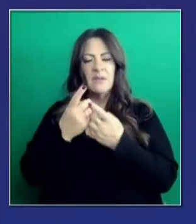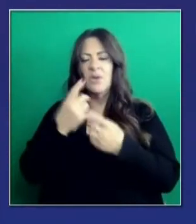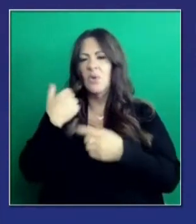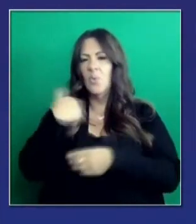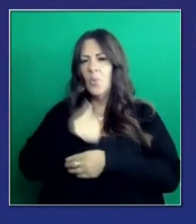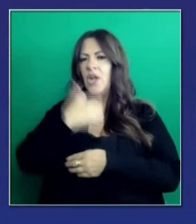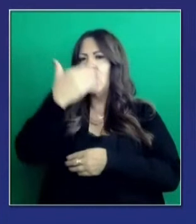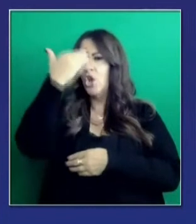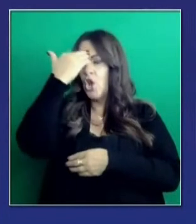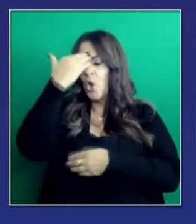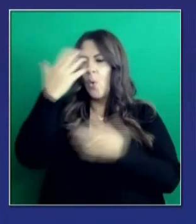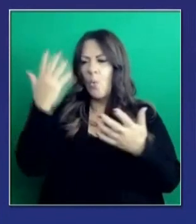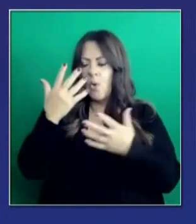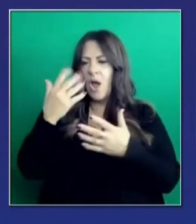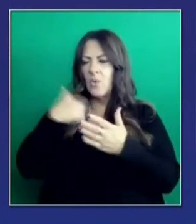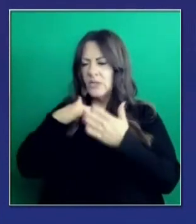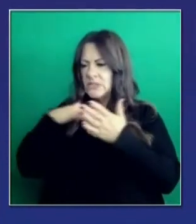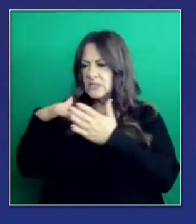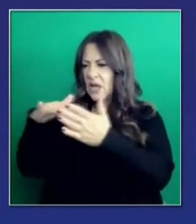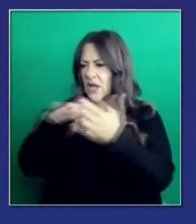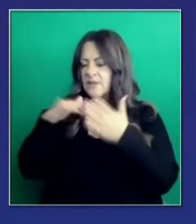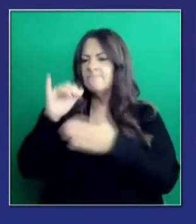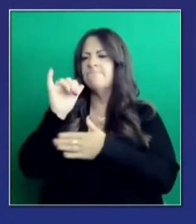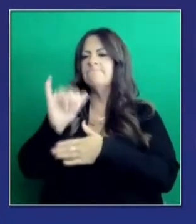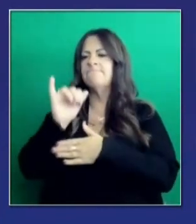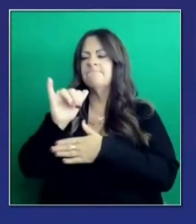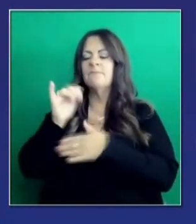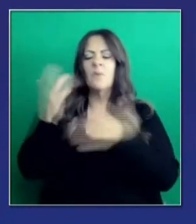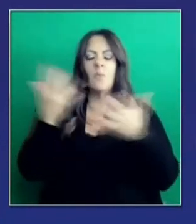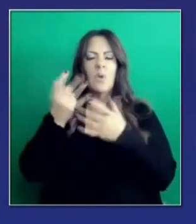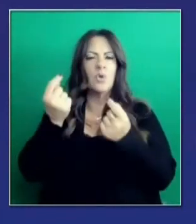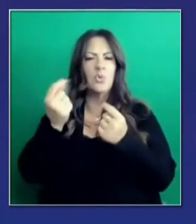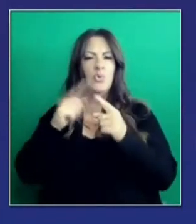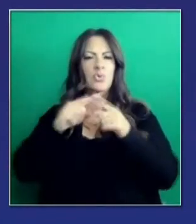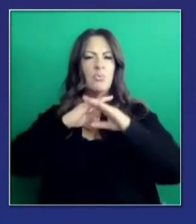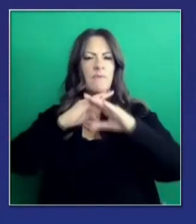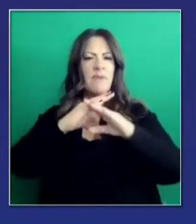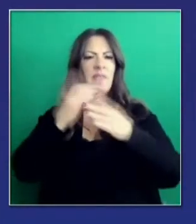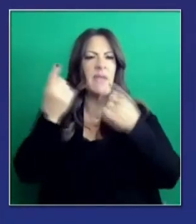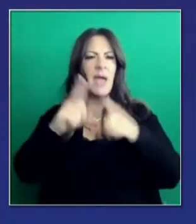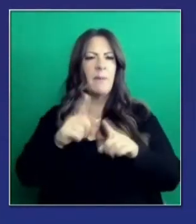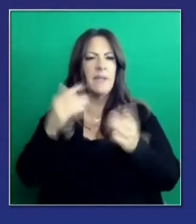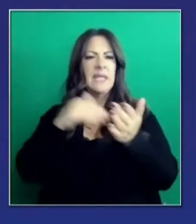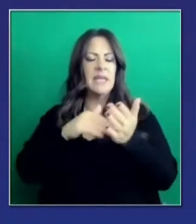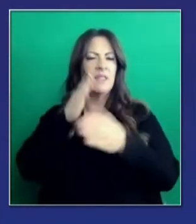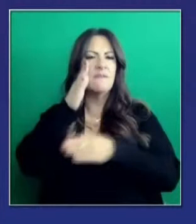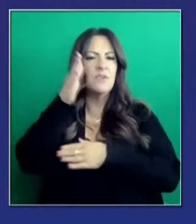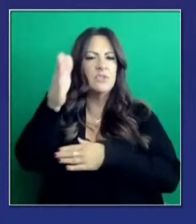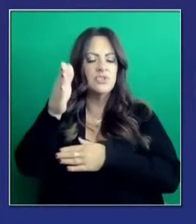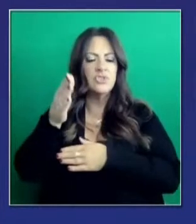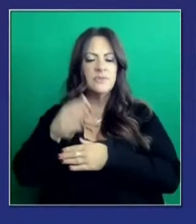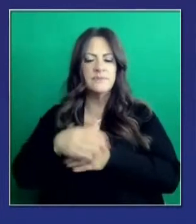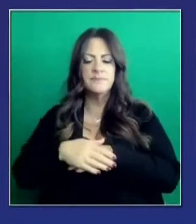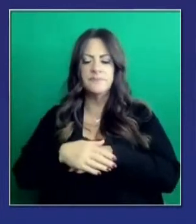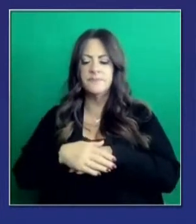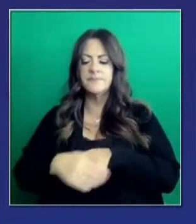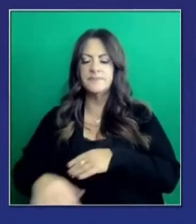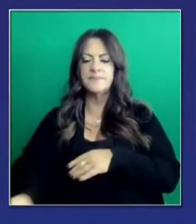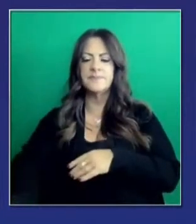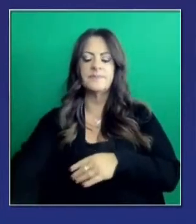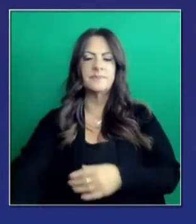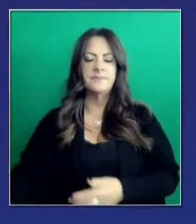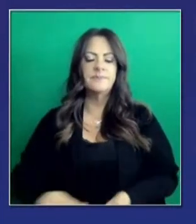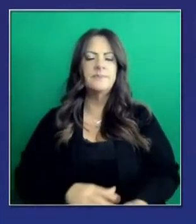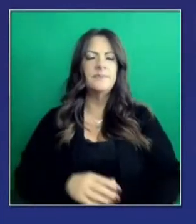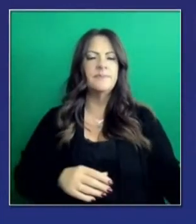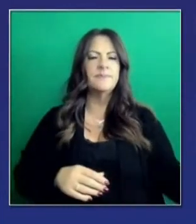the appropriate interventions in the future. Mutation of variant creates a whole nother sort of situation that